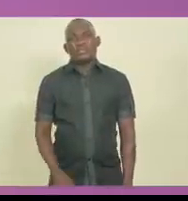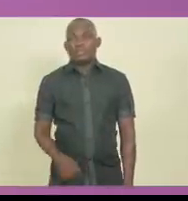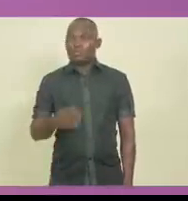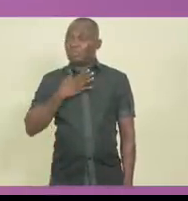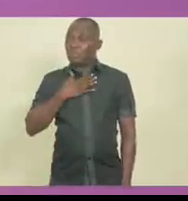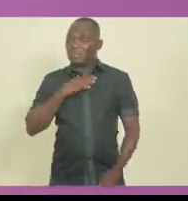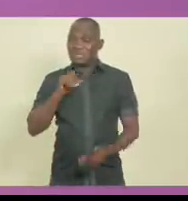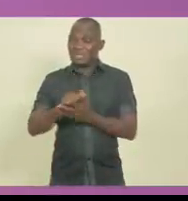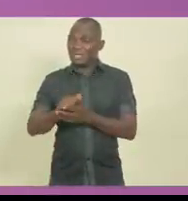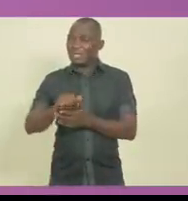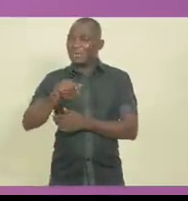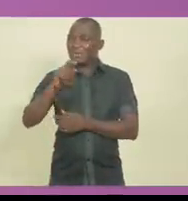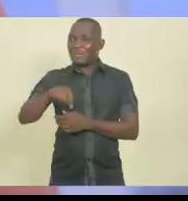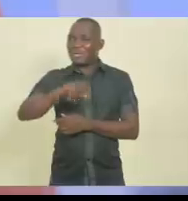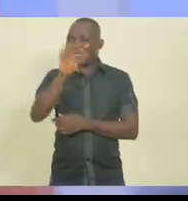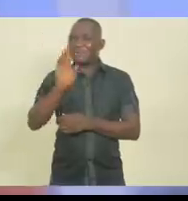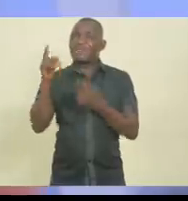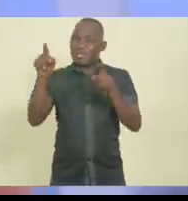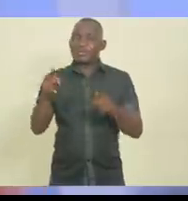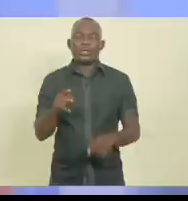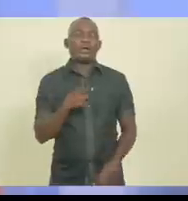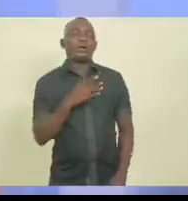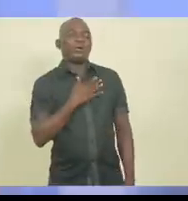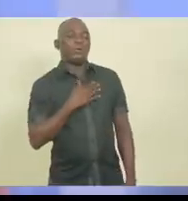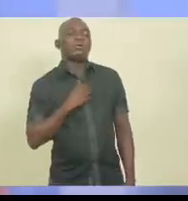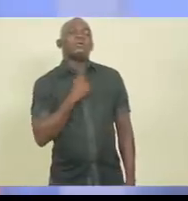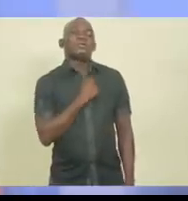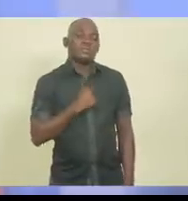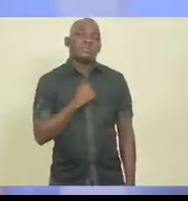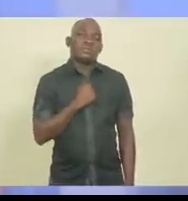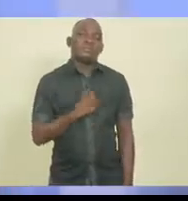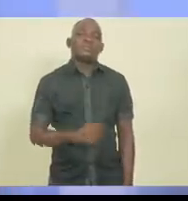This can never happen again. I'm sorry, Coco.